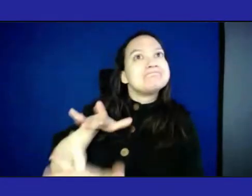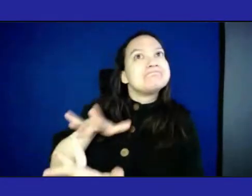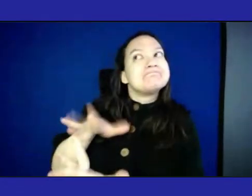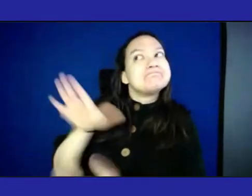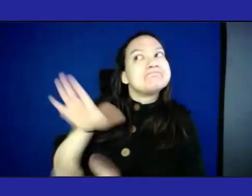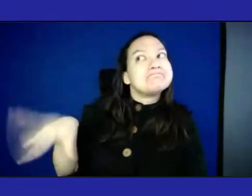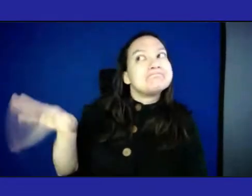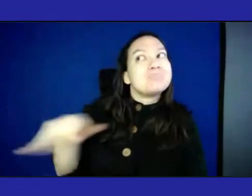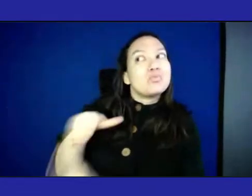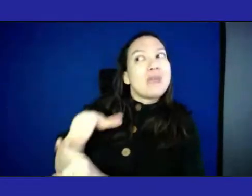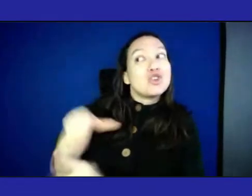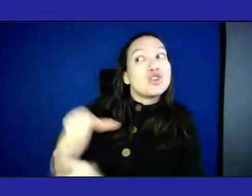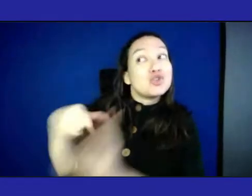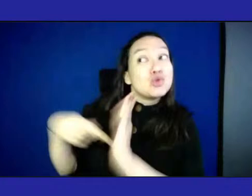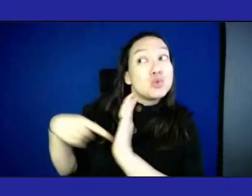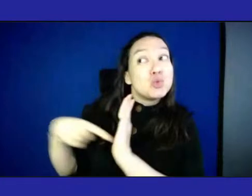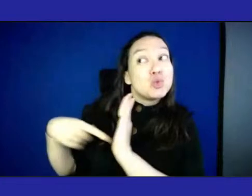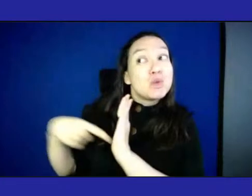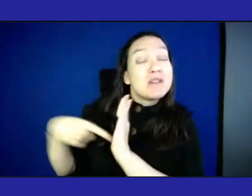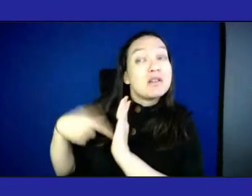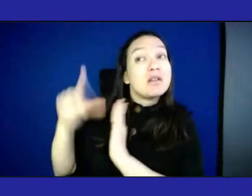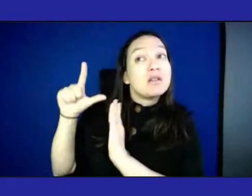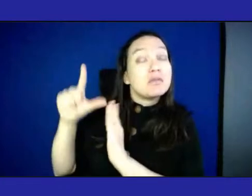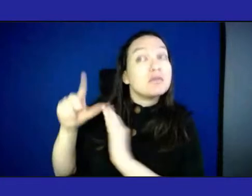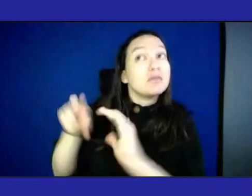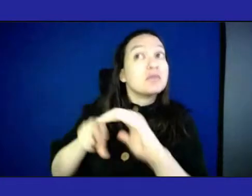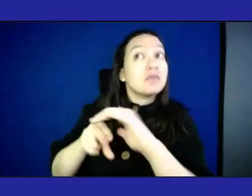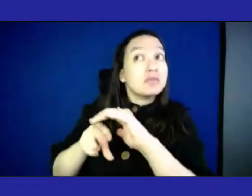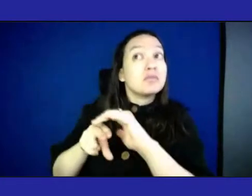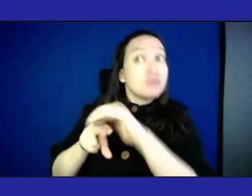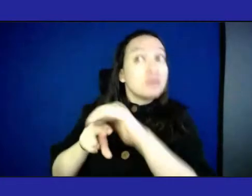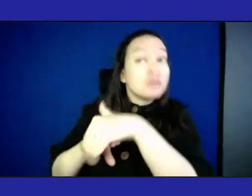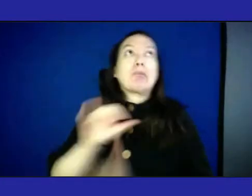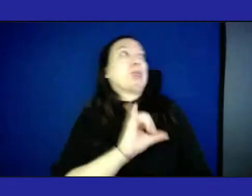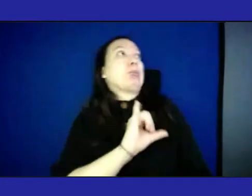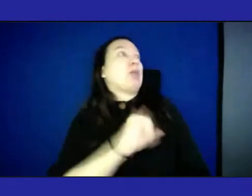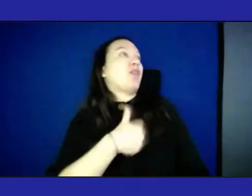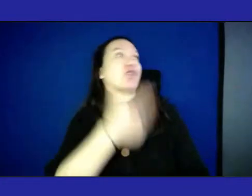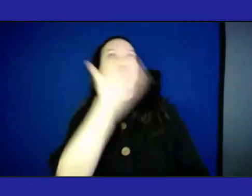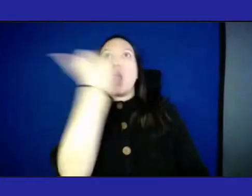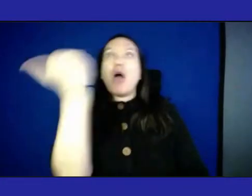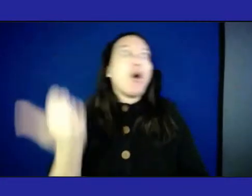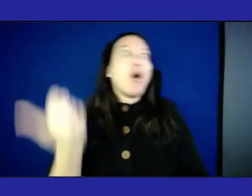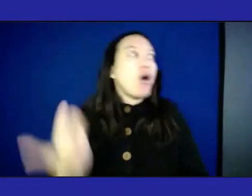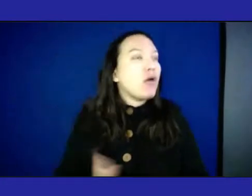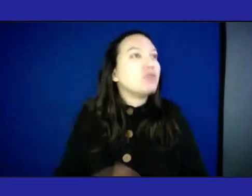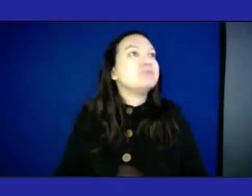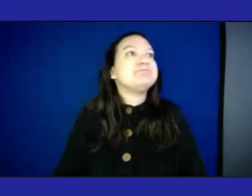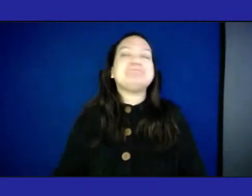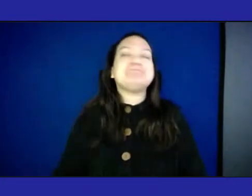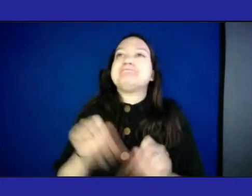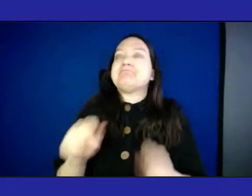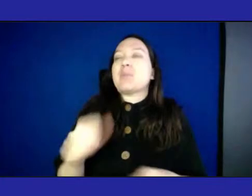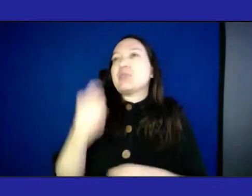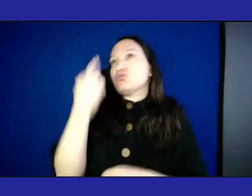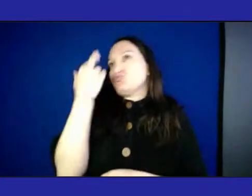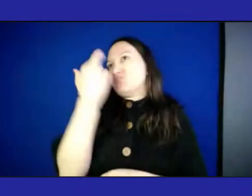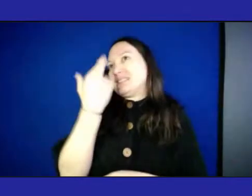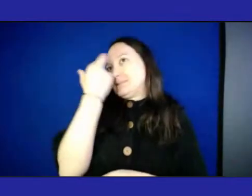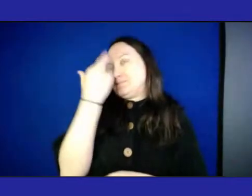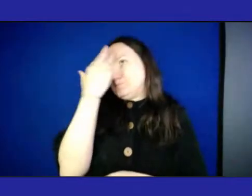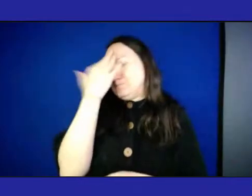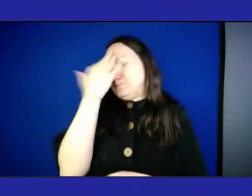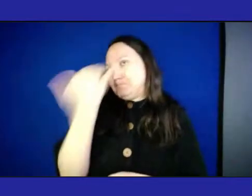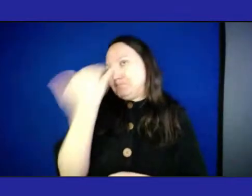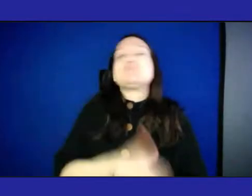reminder, you're due for your low-dose CT. And they said, oh, I forgot. So that's probably one of the driving factors there.